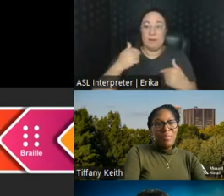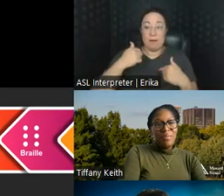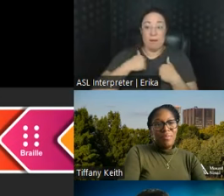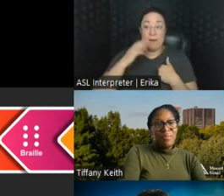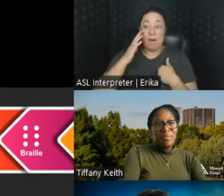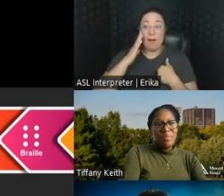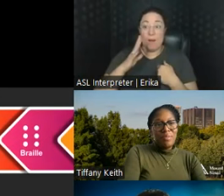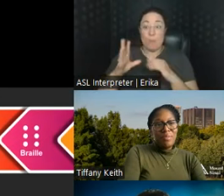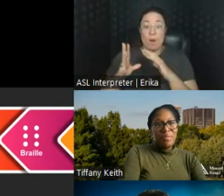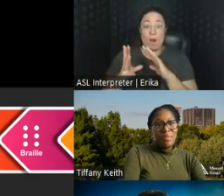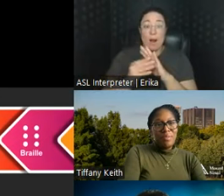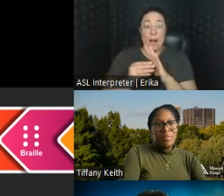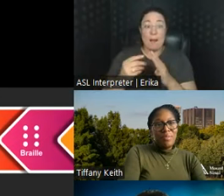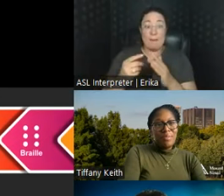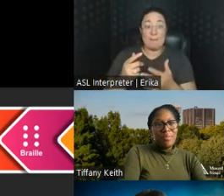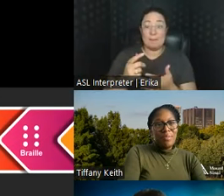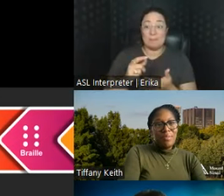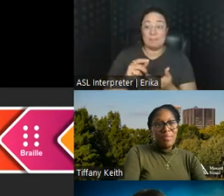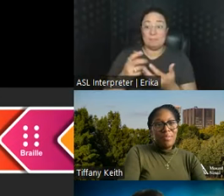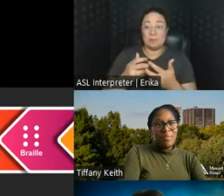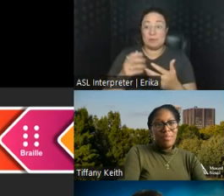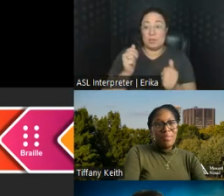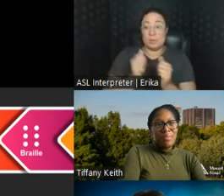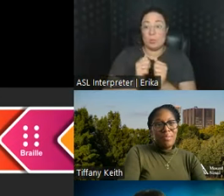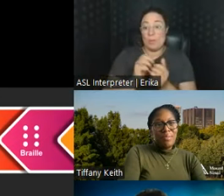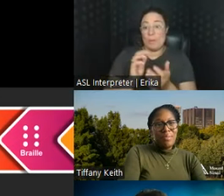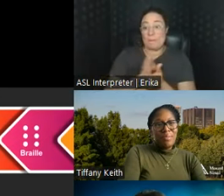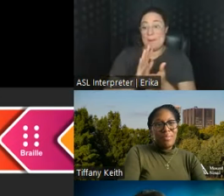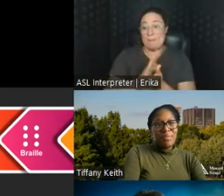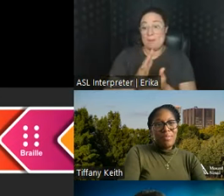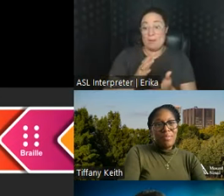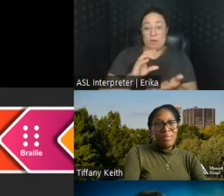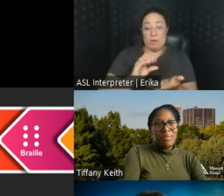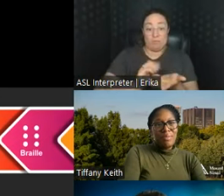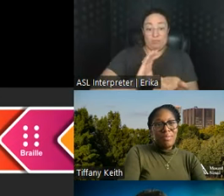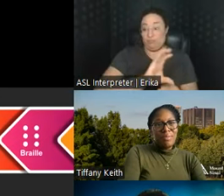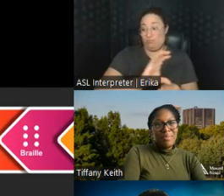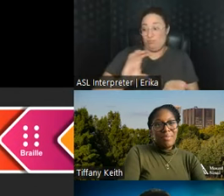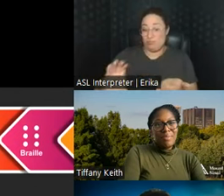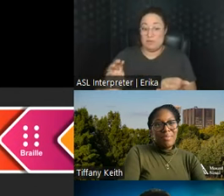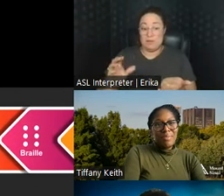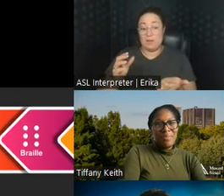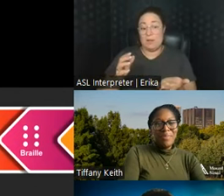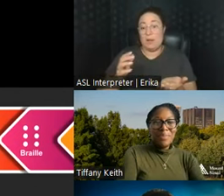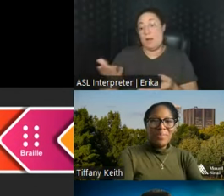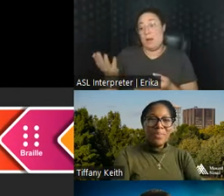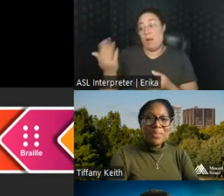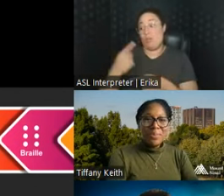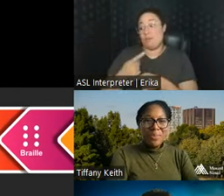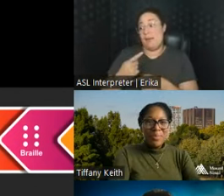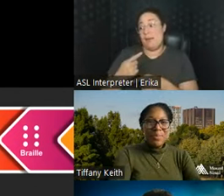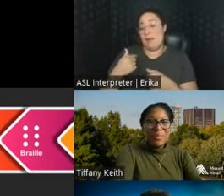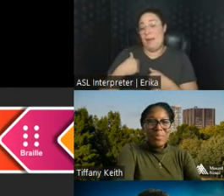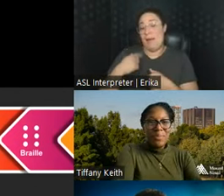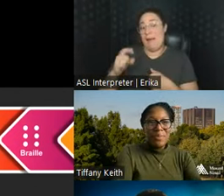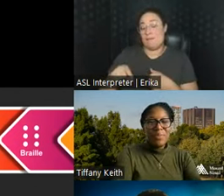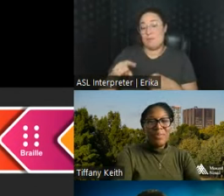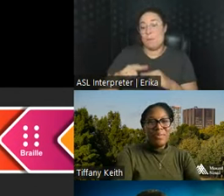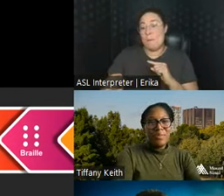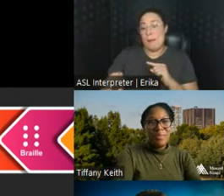copy machine with 1,000 count paper? The other day I had to, but usually I don't. Nonetheless, you know, those